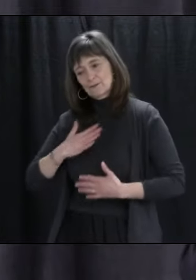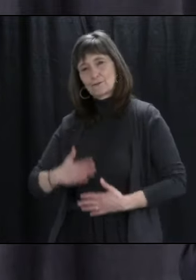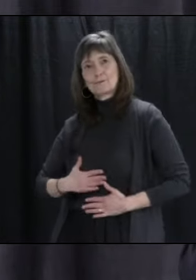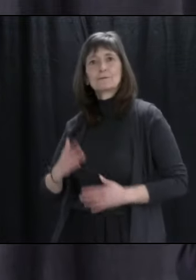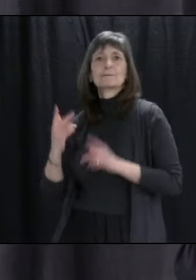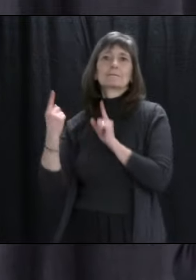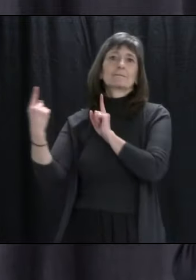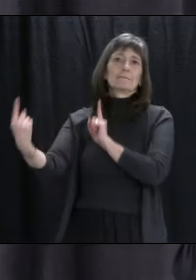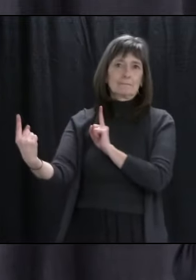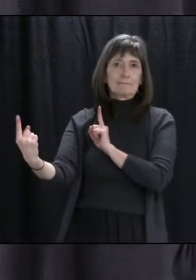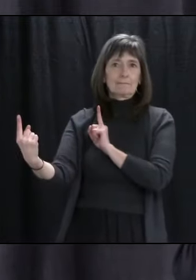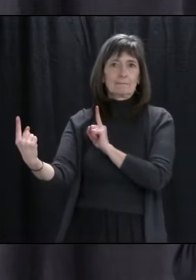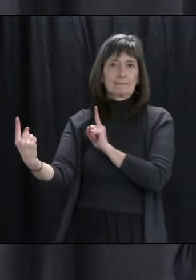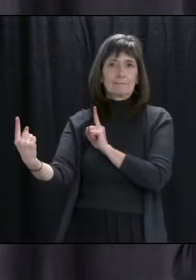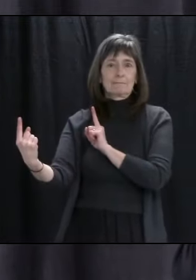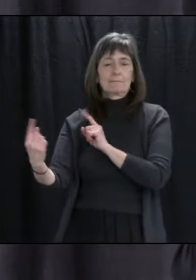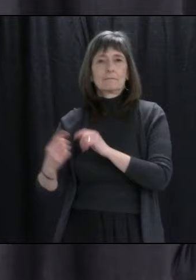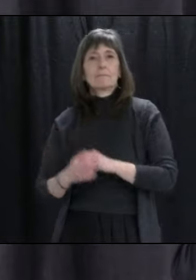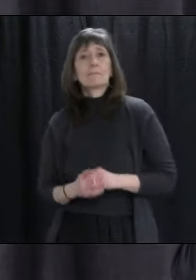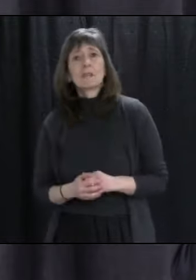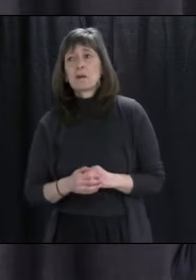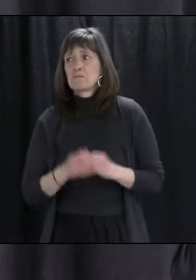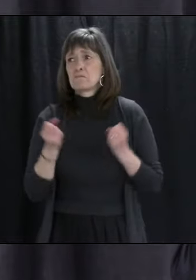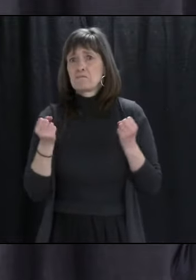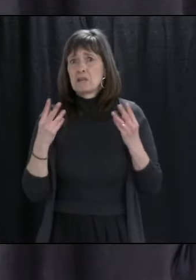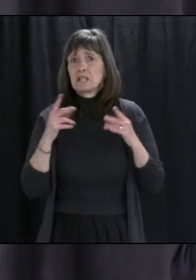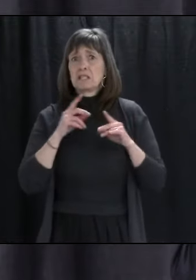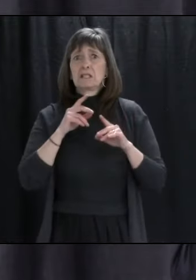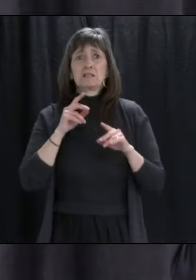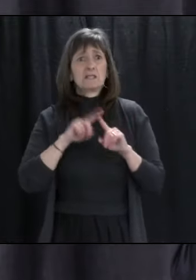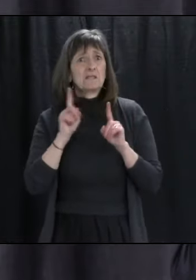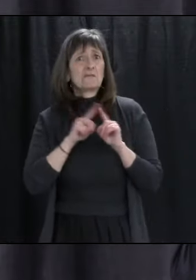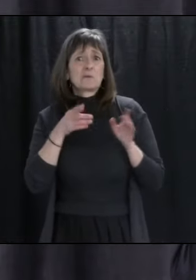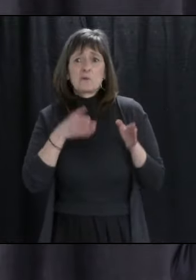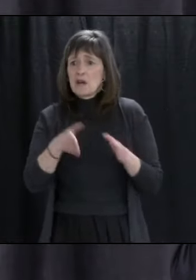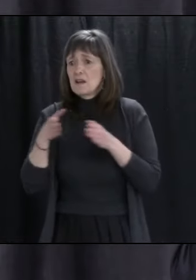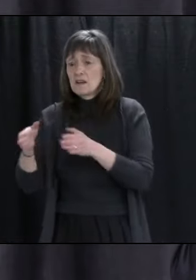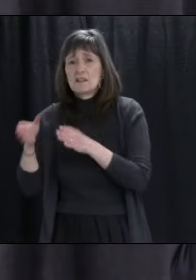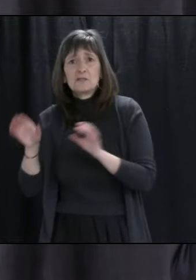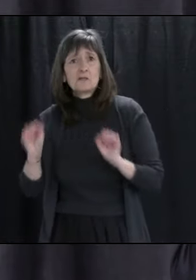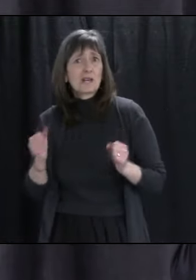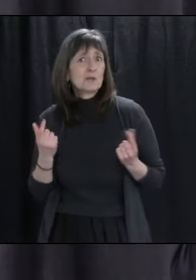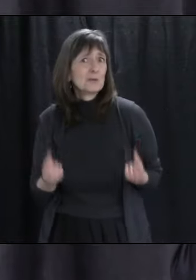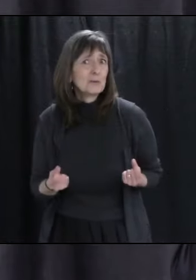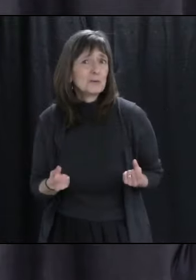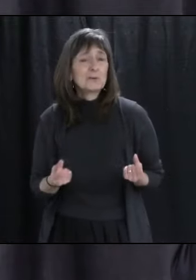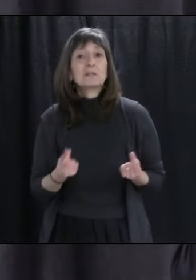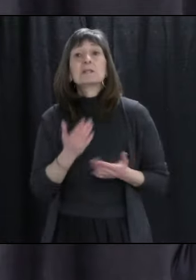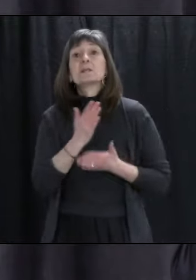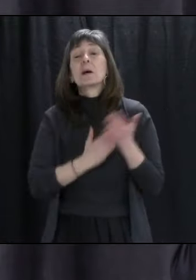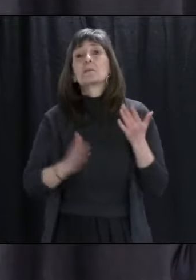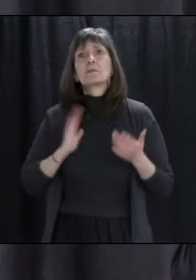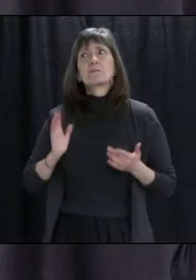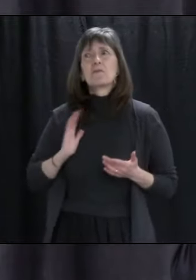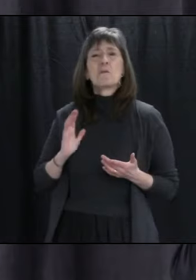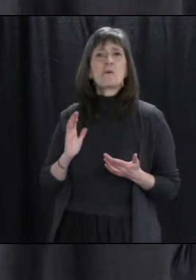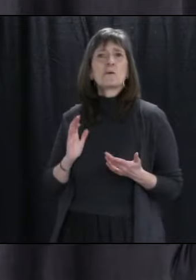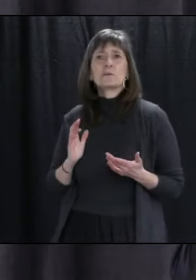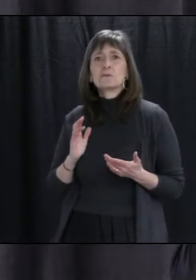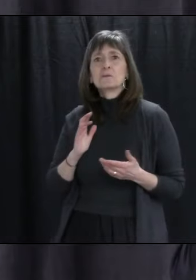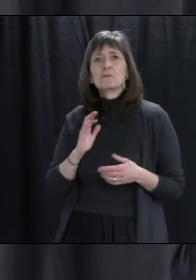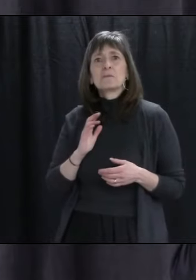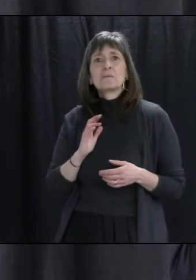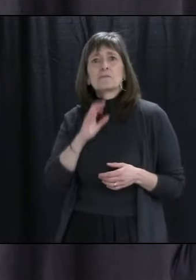Now, many people are doing this in many different forms. I've had many people that have reached out to me, and they've said that they are connecting with friends of the past,